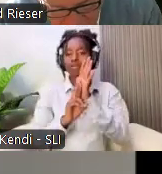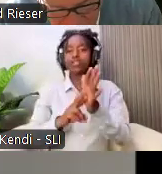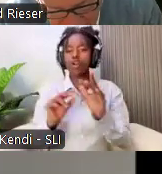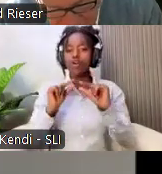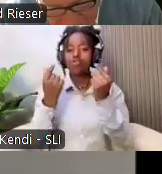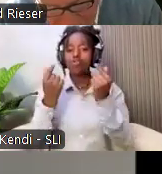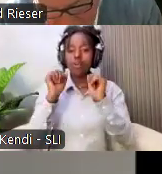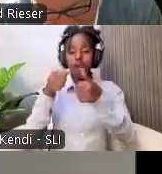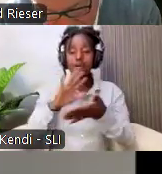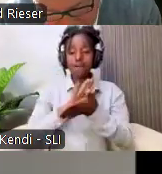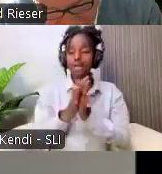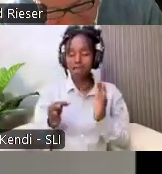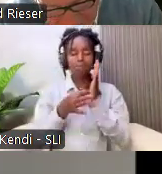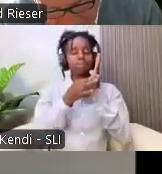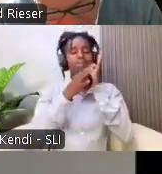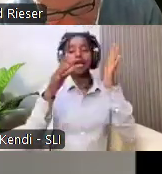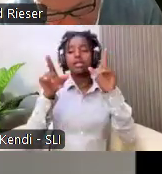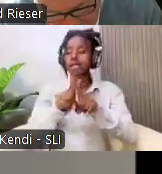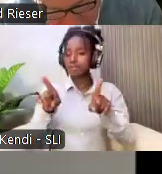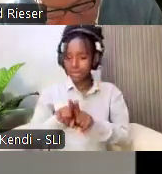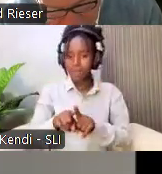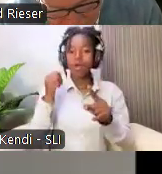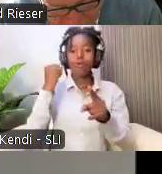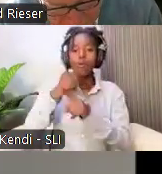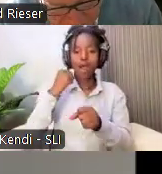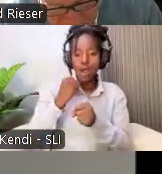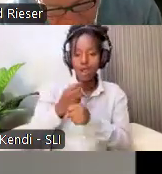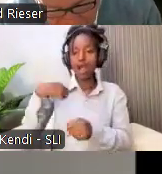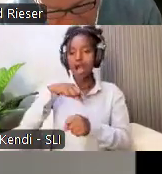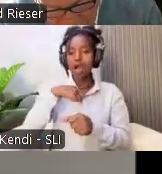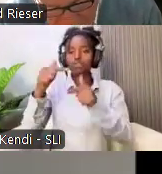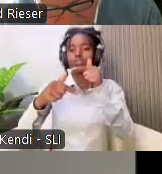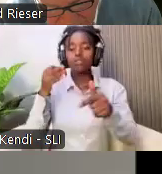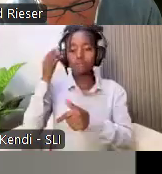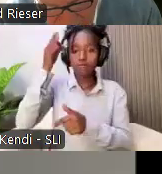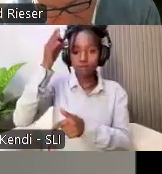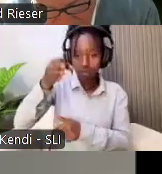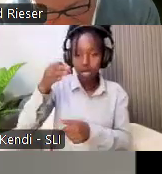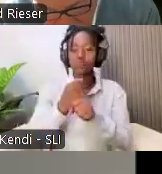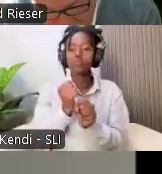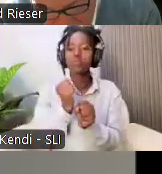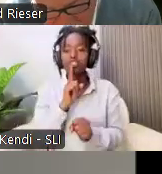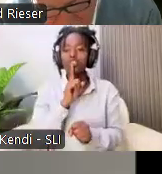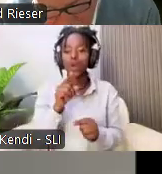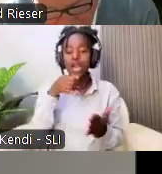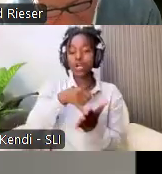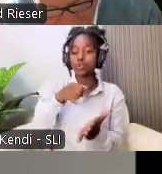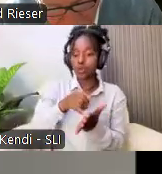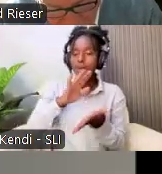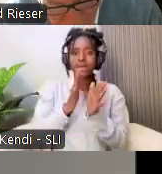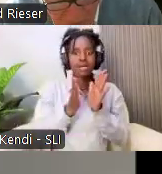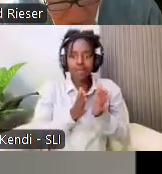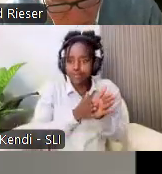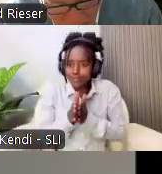the work that we do continues towards a future where inclusion is not just aspiration, but reality for